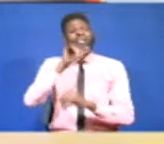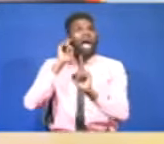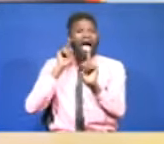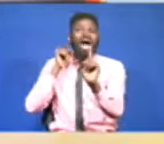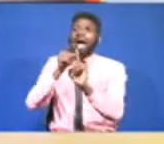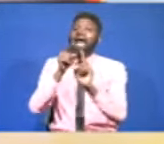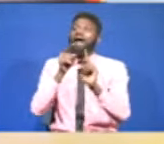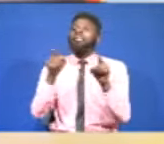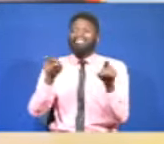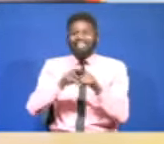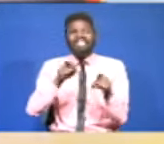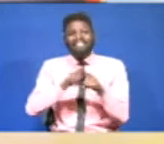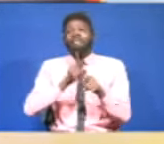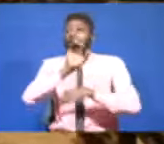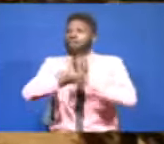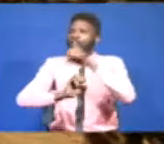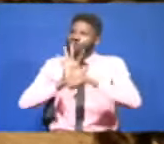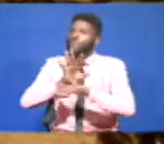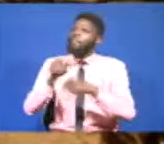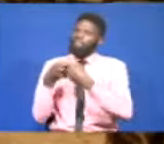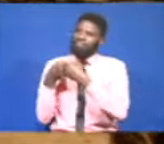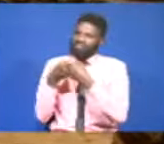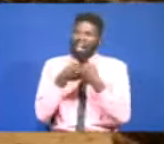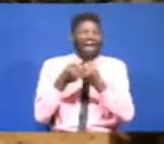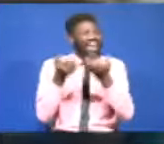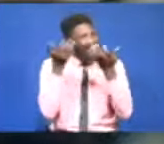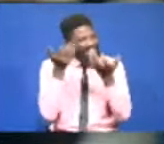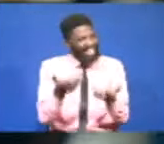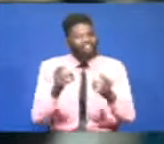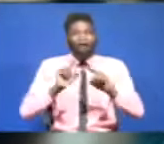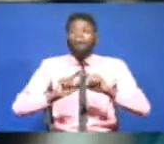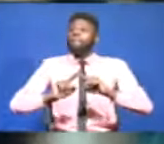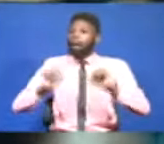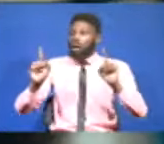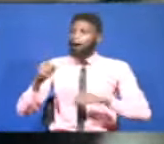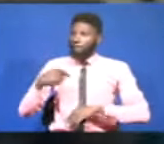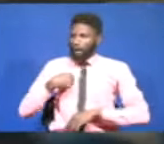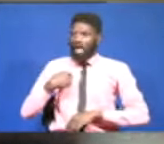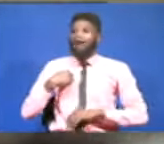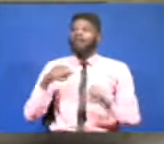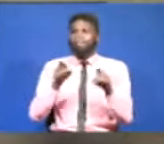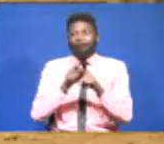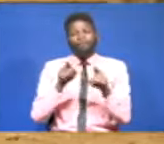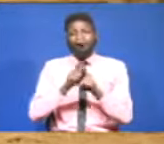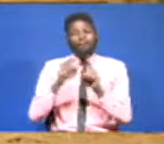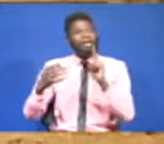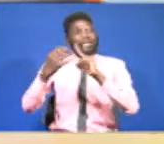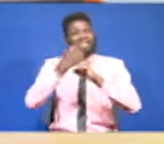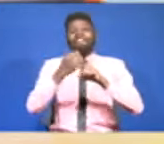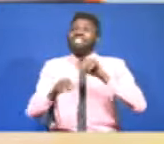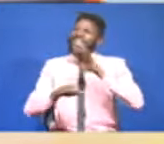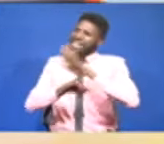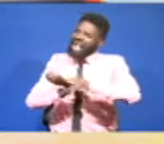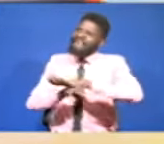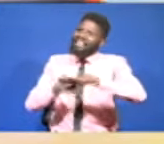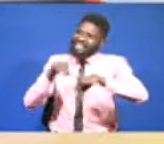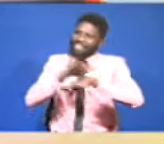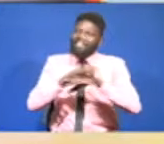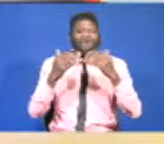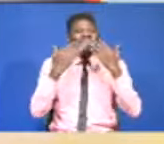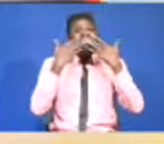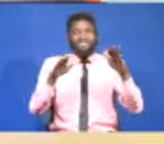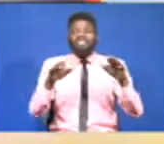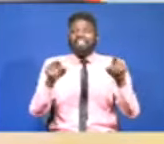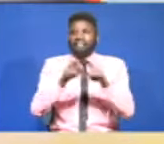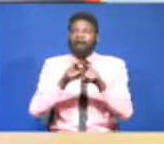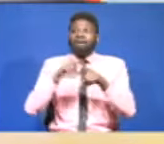quite challenging to me, but I managed, I went through everything, and you know, I got something good out